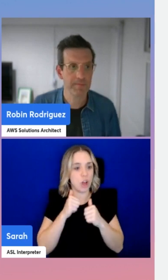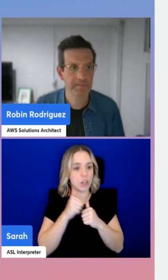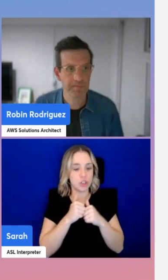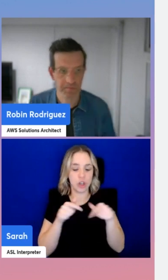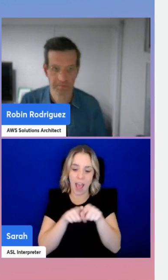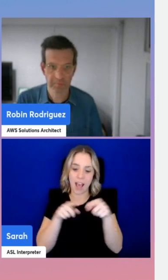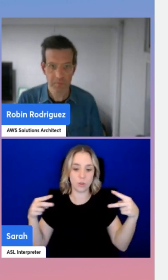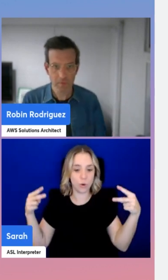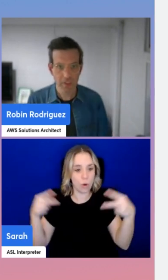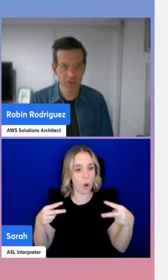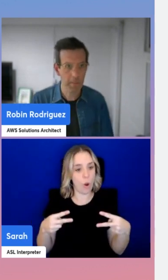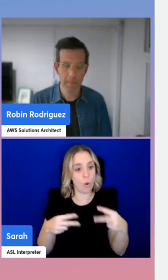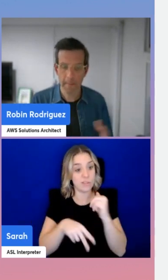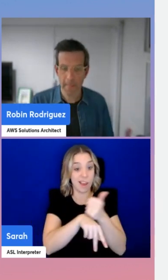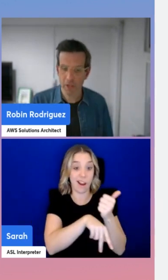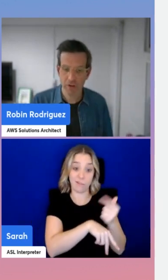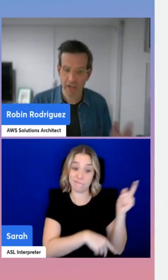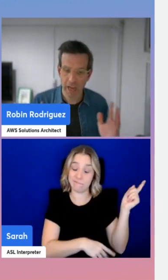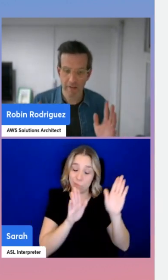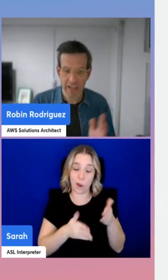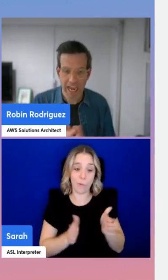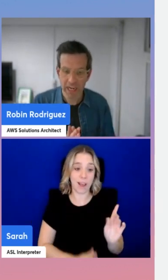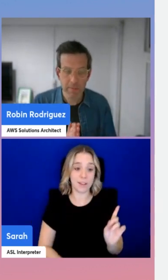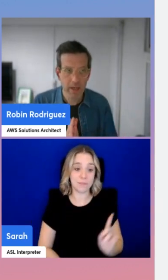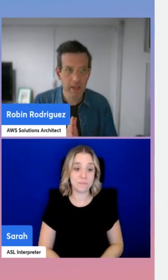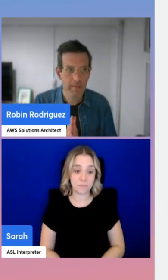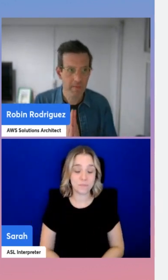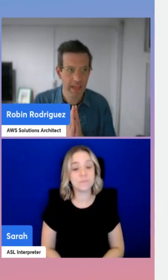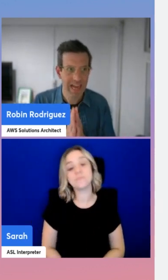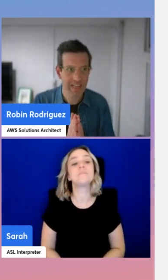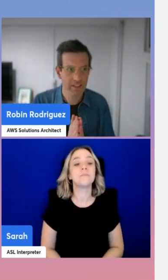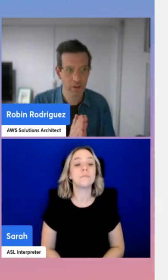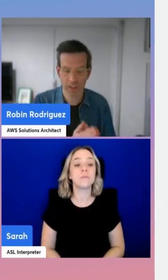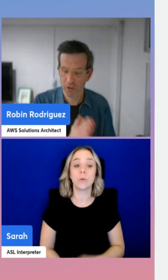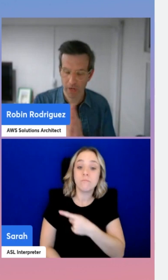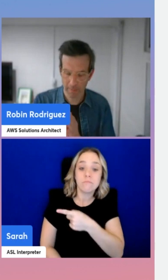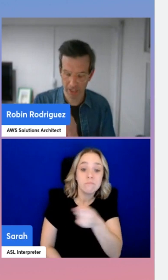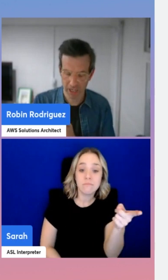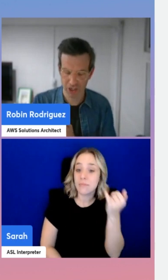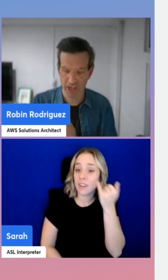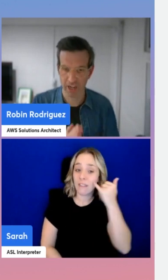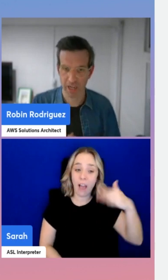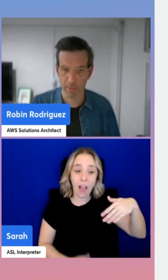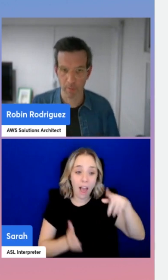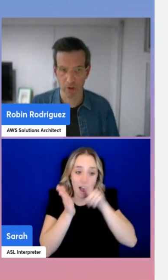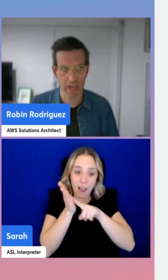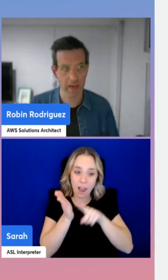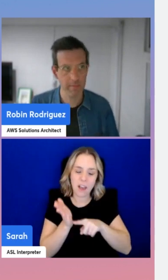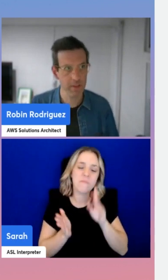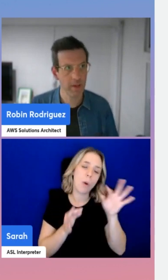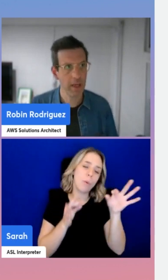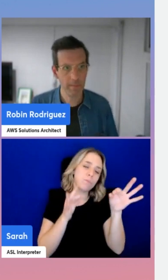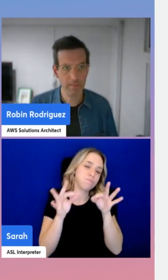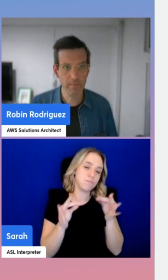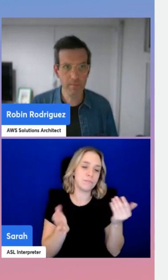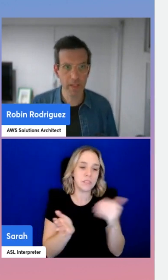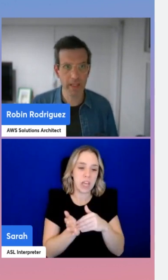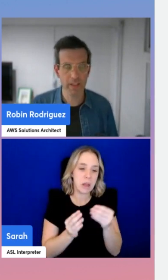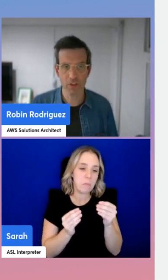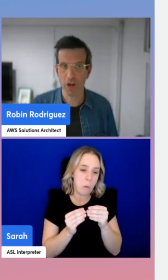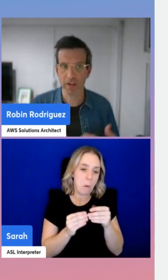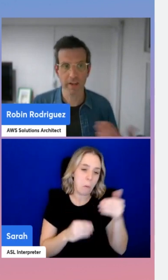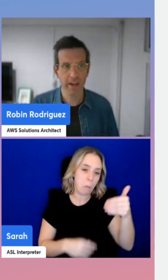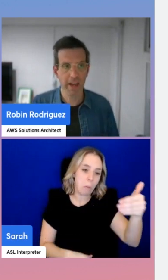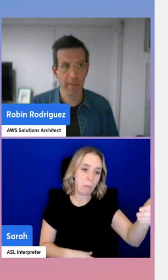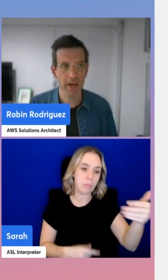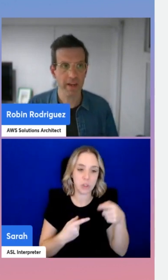setup. So great. Anybody that hasn't looked into it, I'm going to touch on it a couple more times in